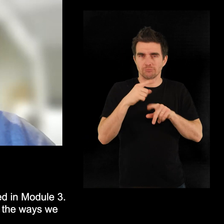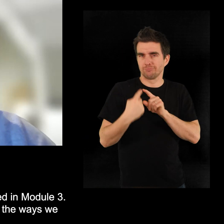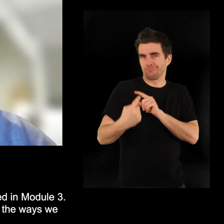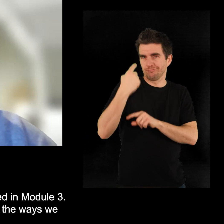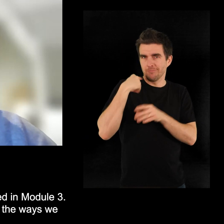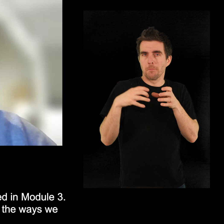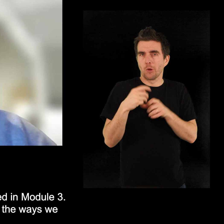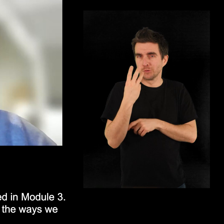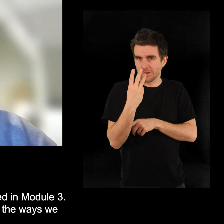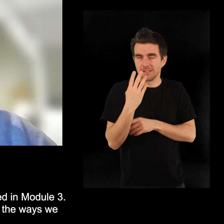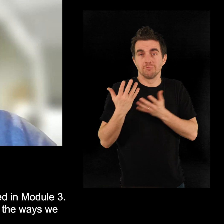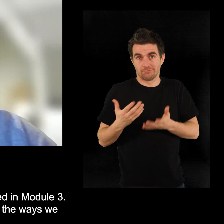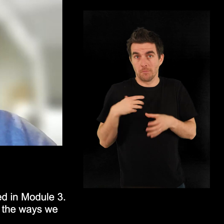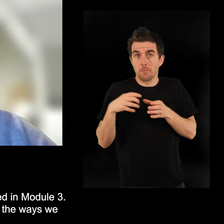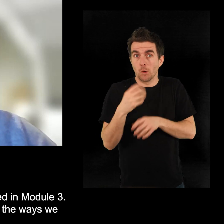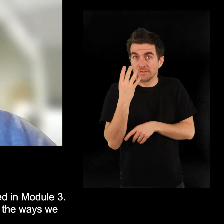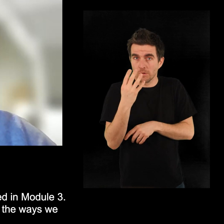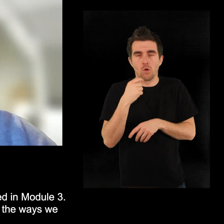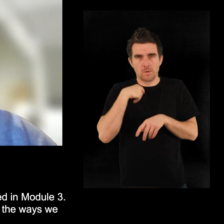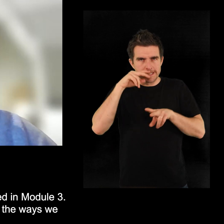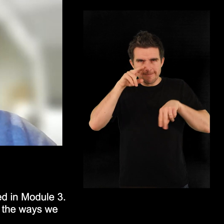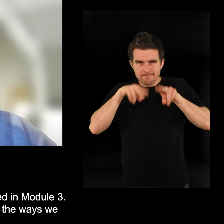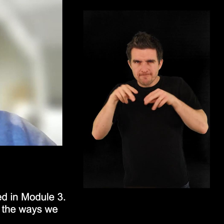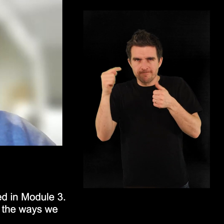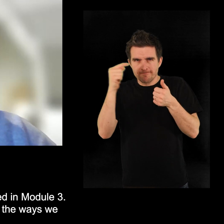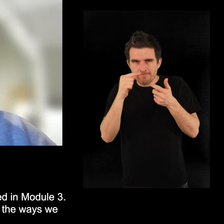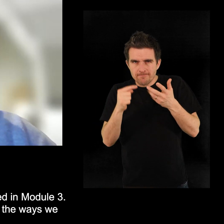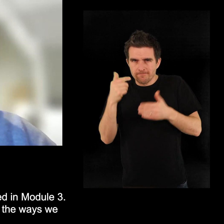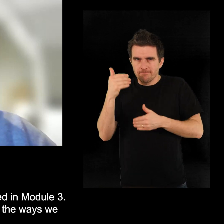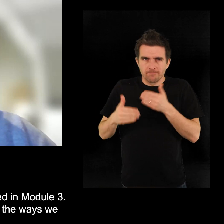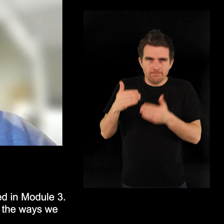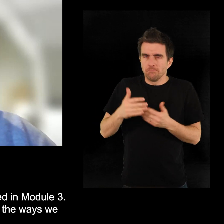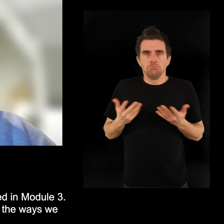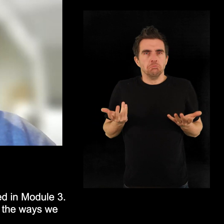organizations we covered in Module 3. In Module 4,